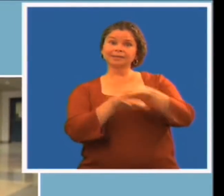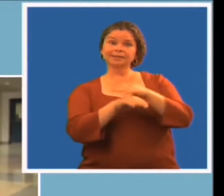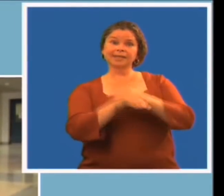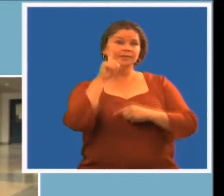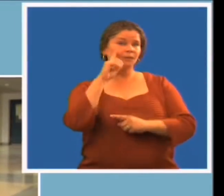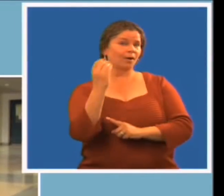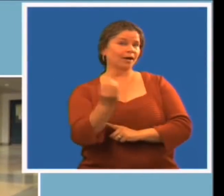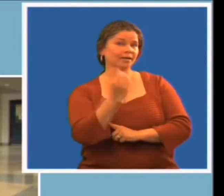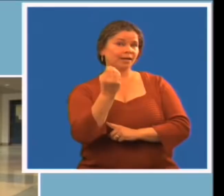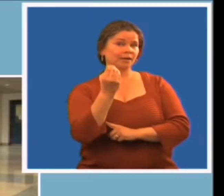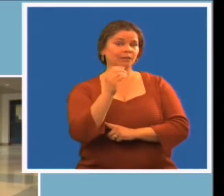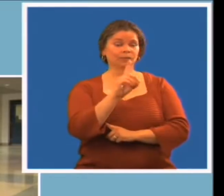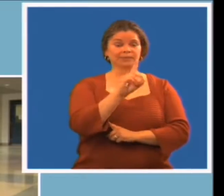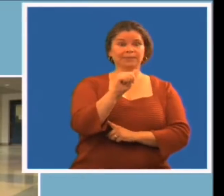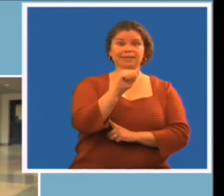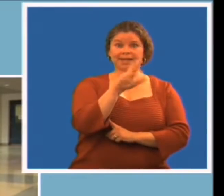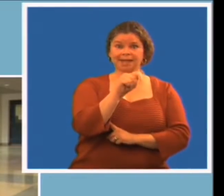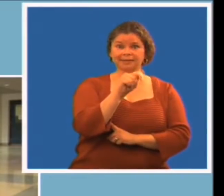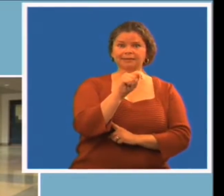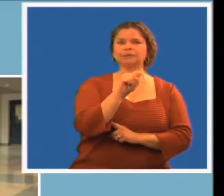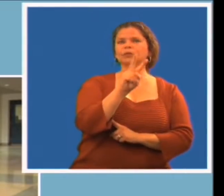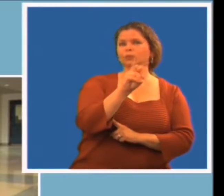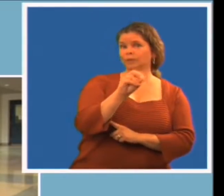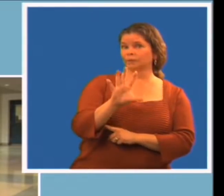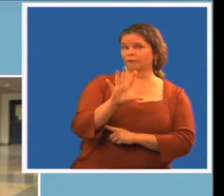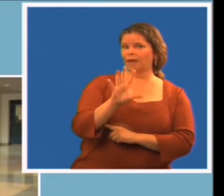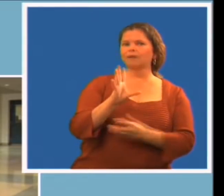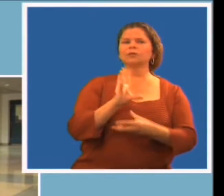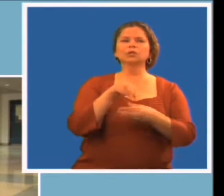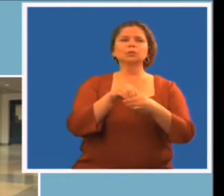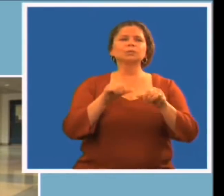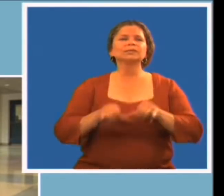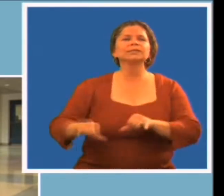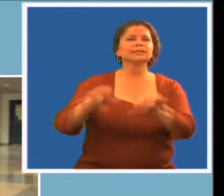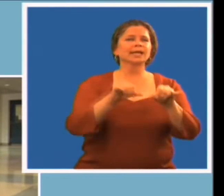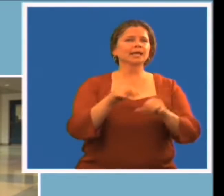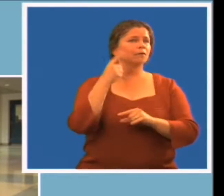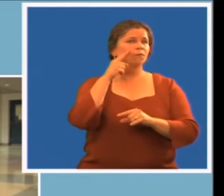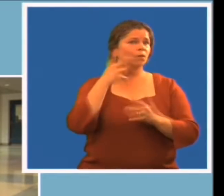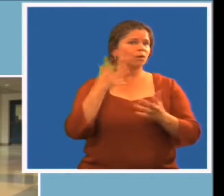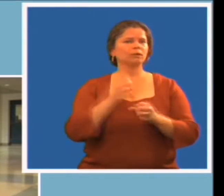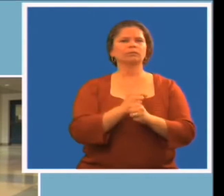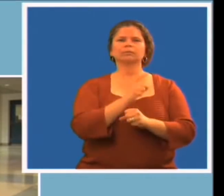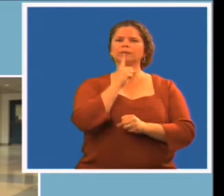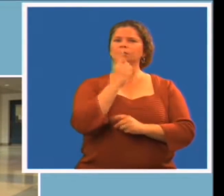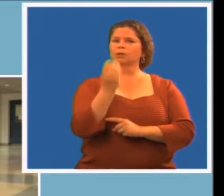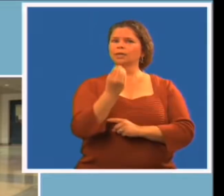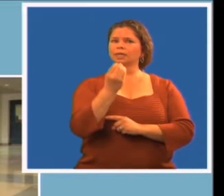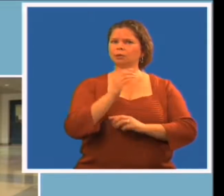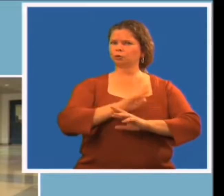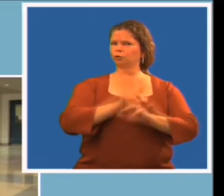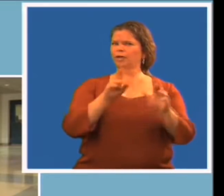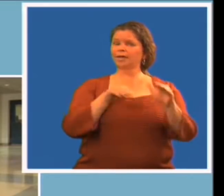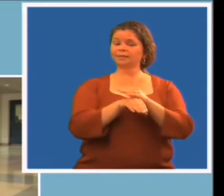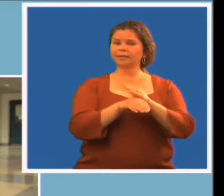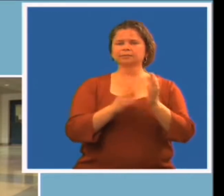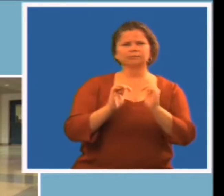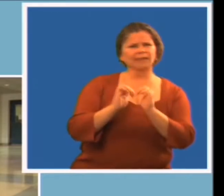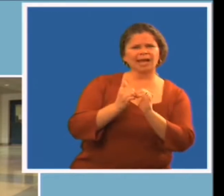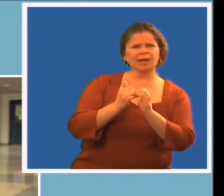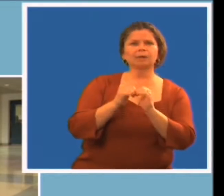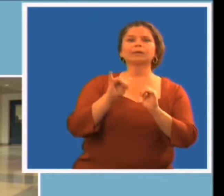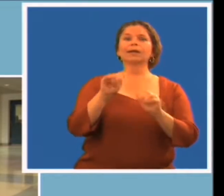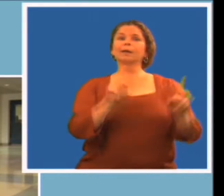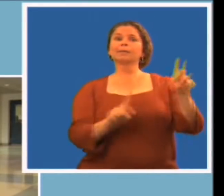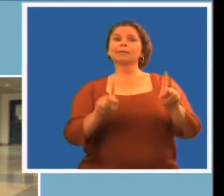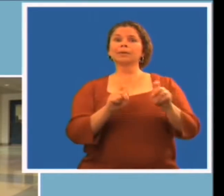The Accessibility for Ontarians with Disabilities Act 2005 and the accompanying standards are meant to make Ontario accessible by